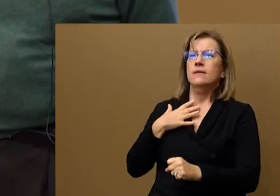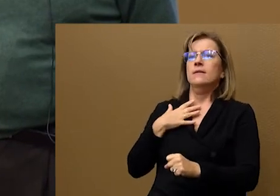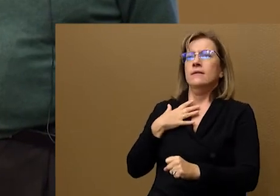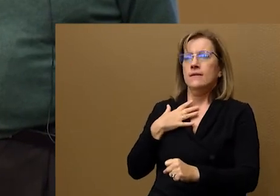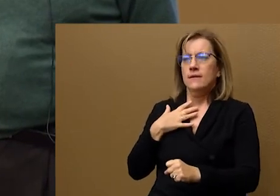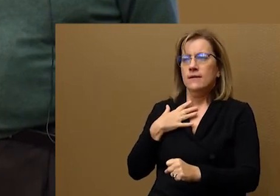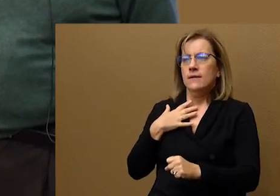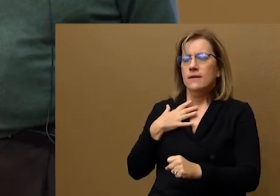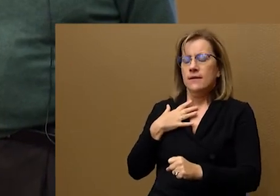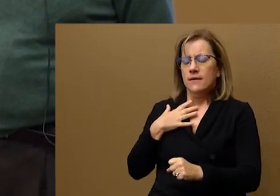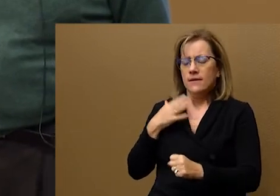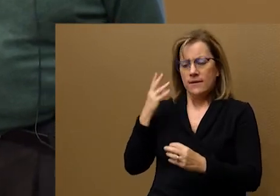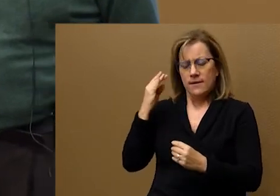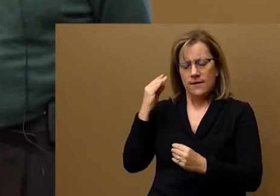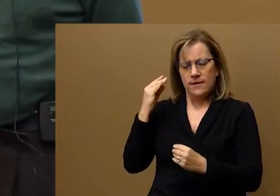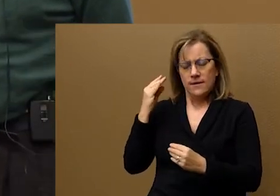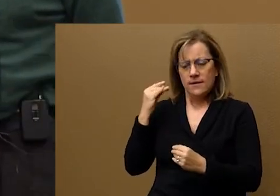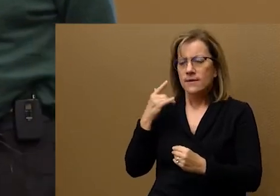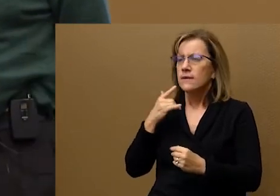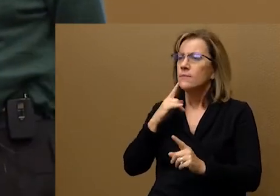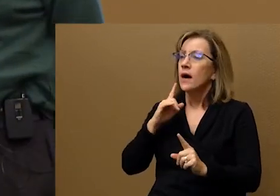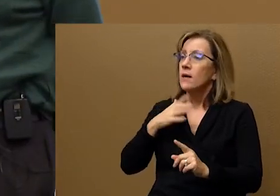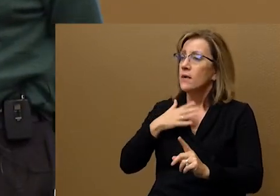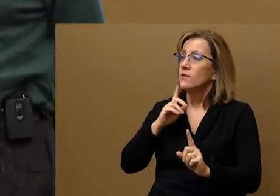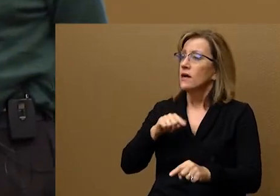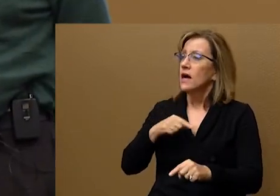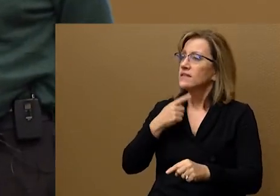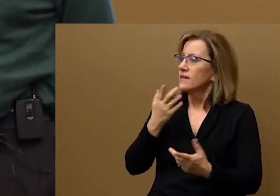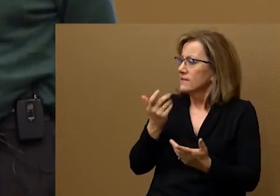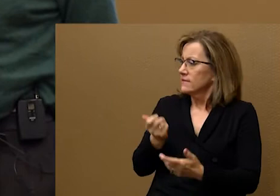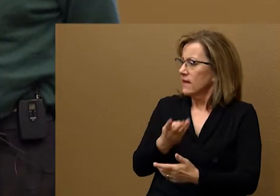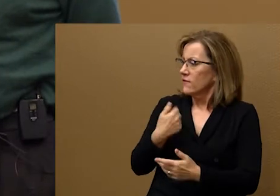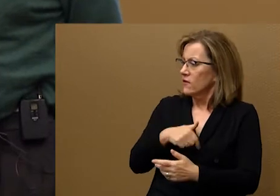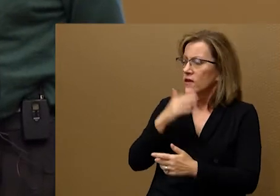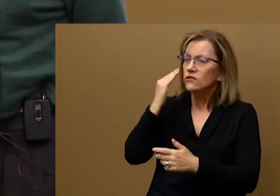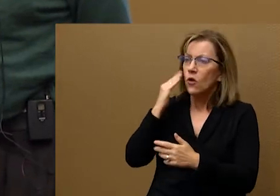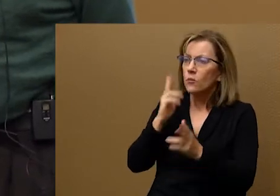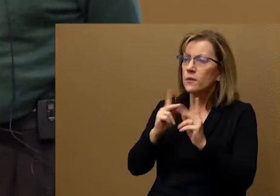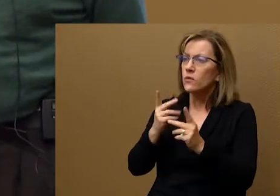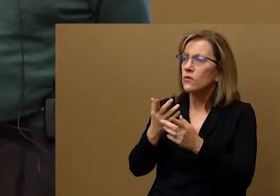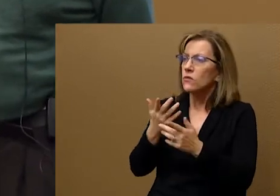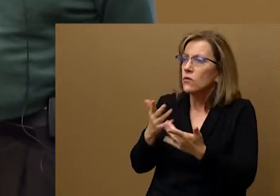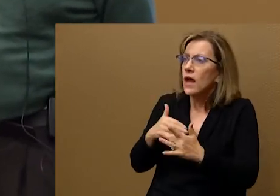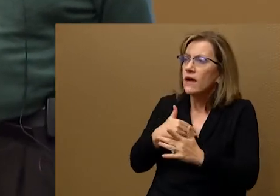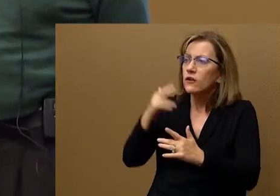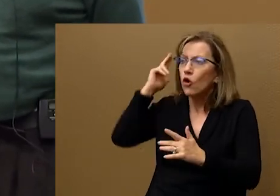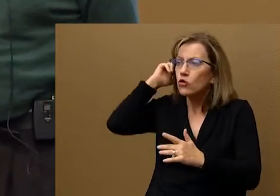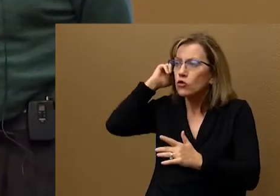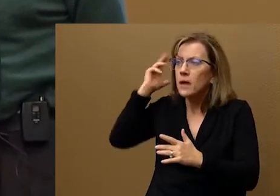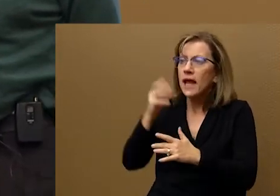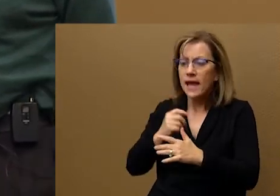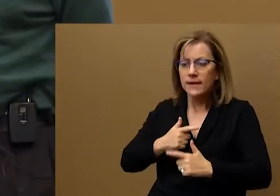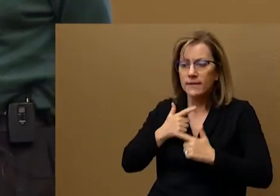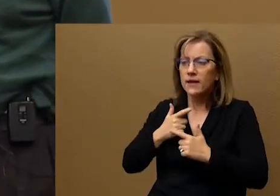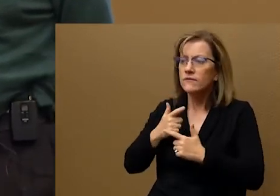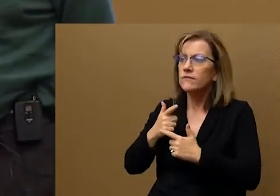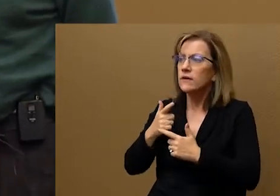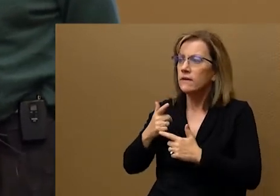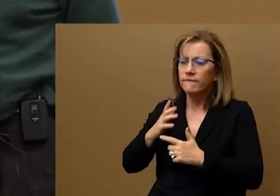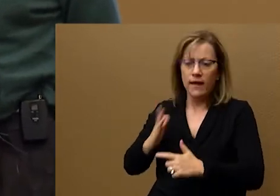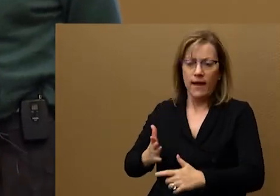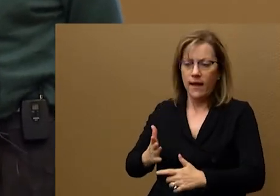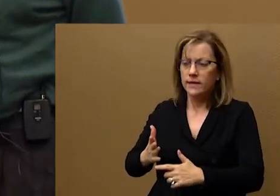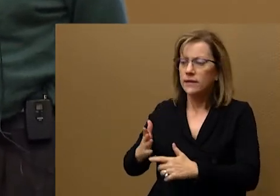back with the comment that several of us know people who, for example, have gotten cochlear implants and live